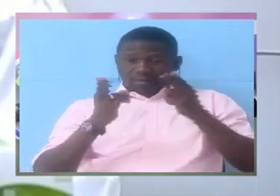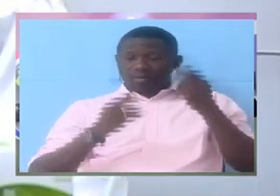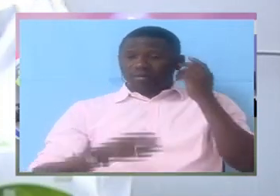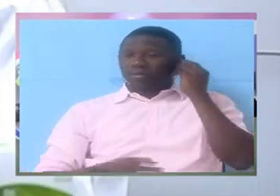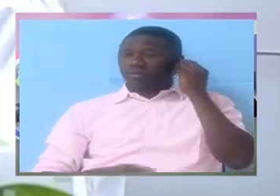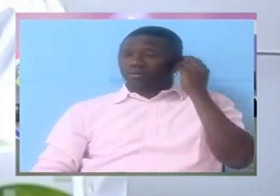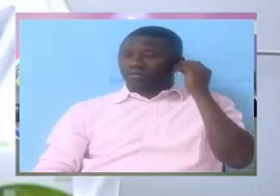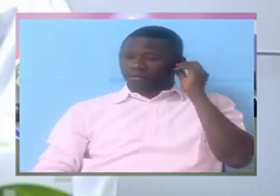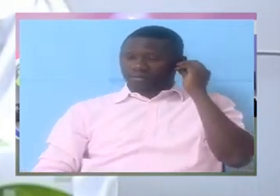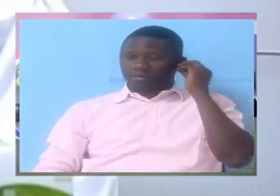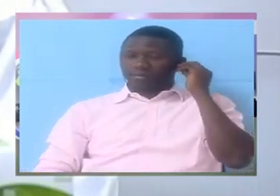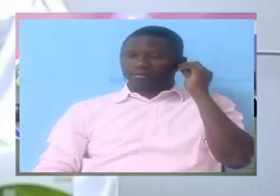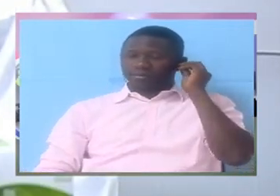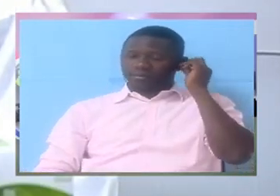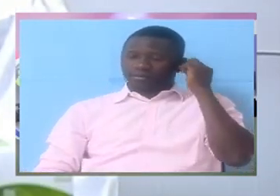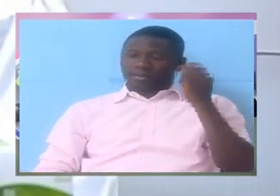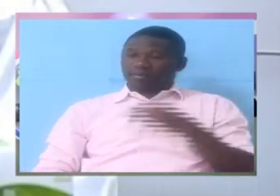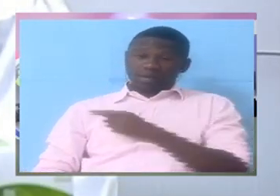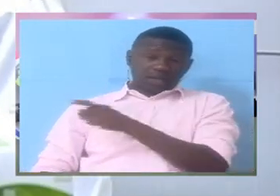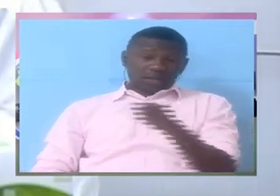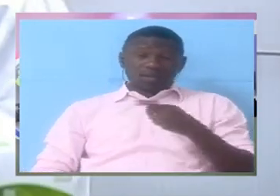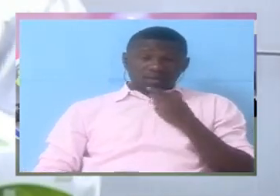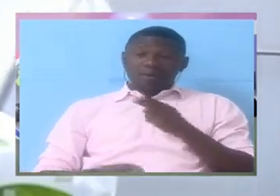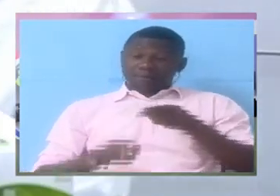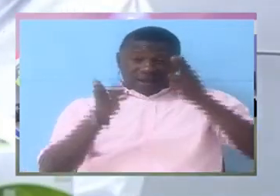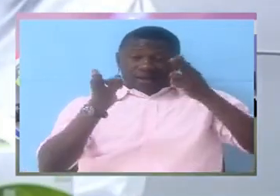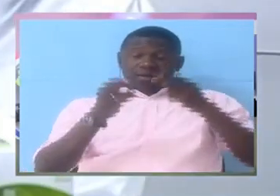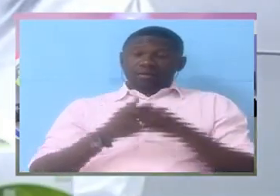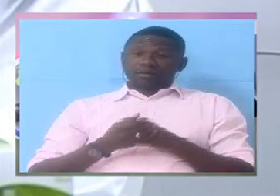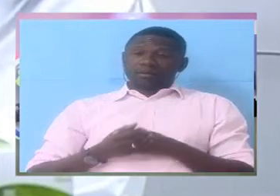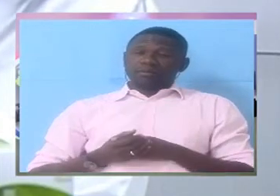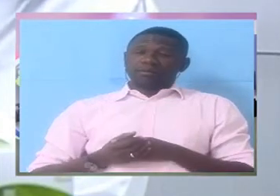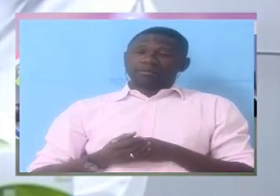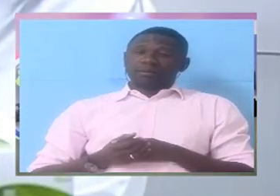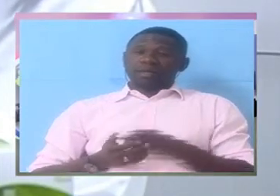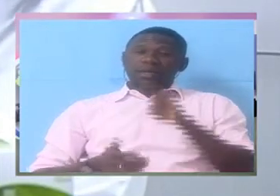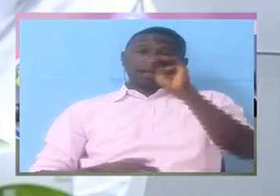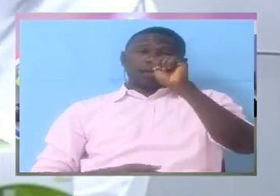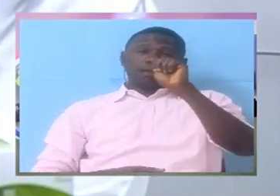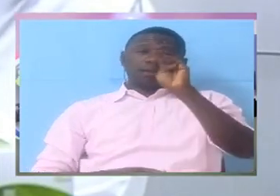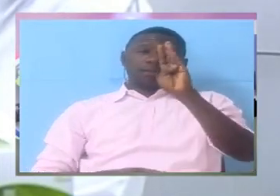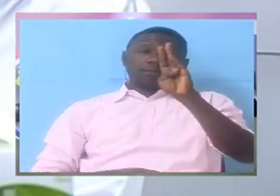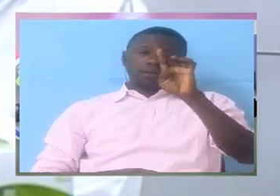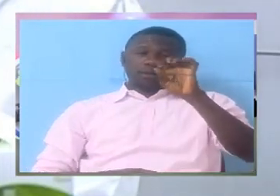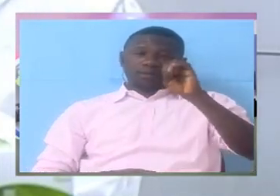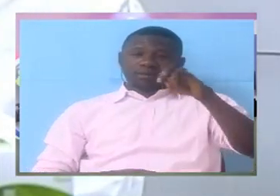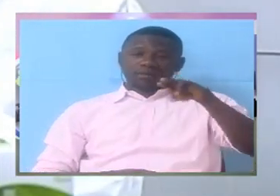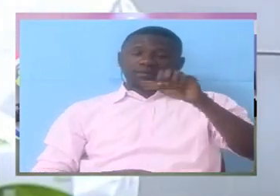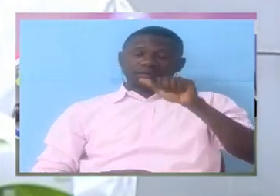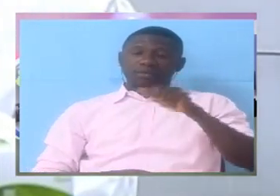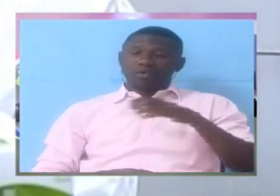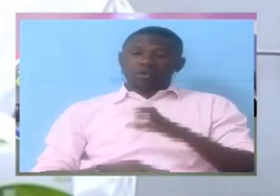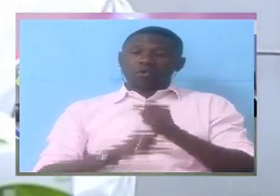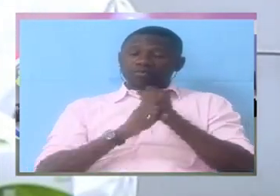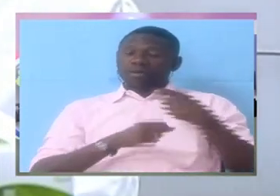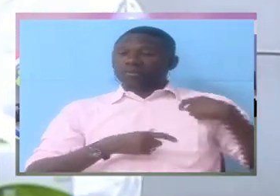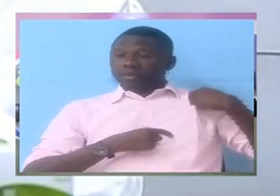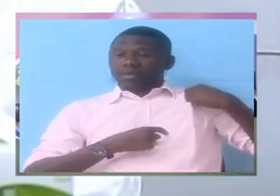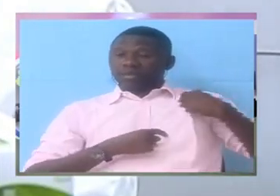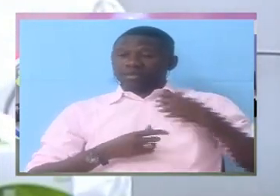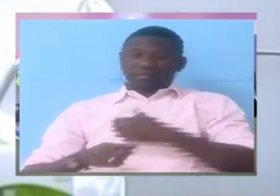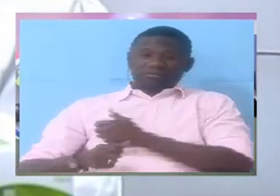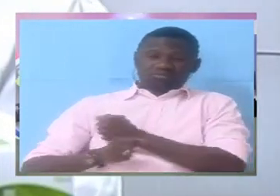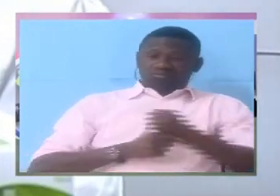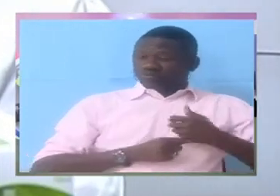I told them to fire. Nko ya la ala fai alim. Ibrahima hold my back. Ibrahima ya na dondiko komo muta. Pulling